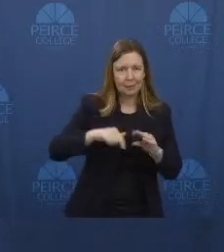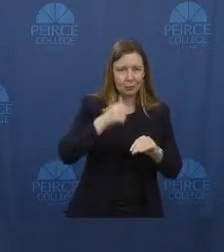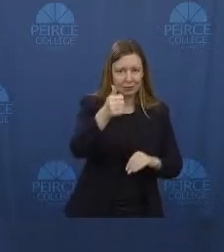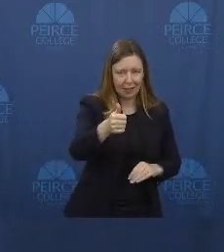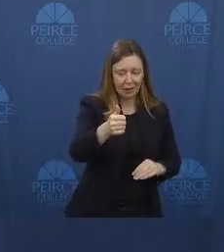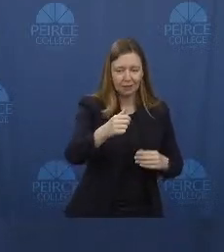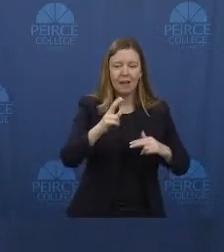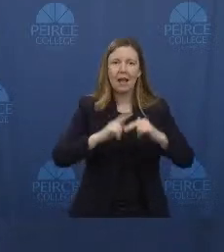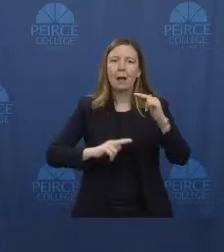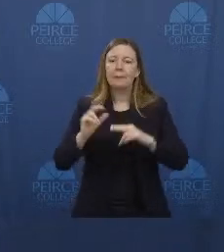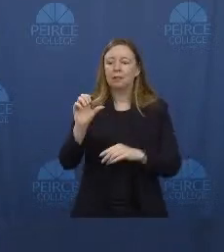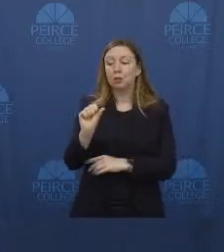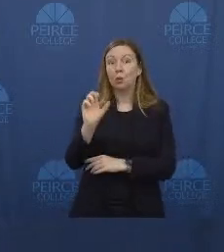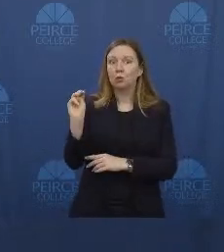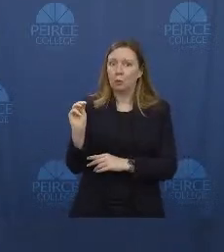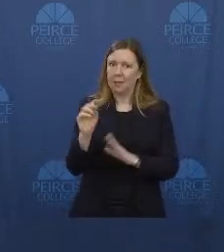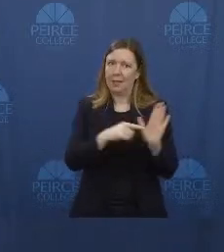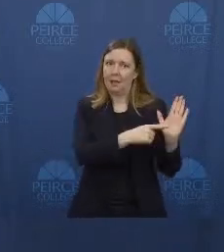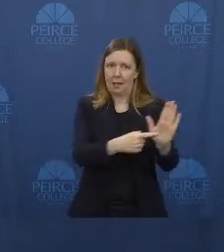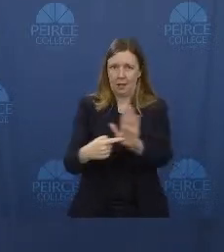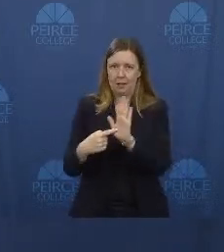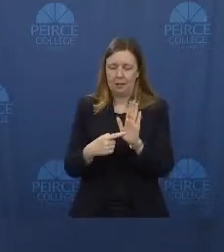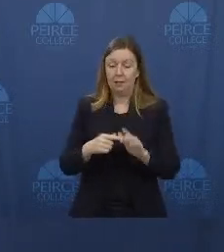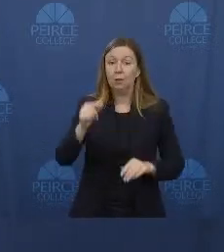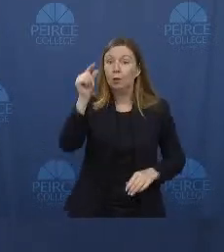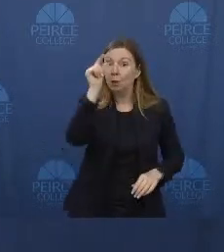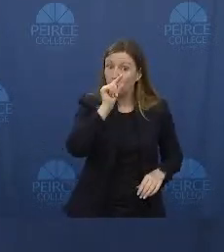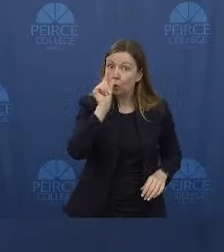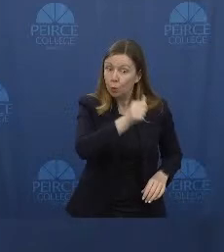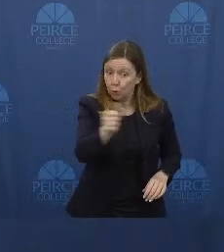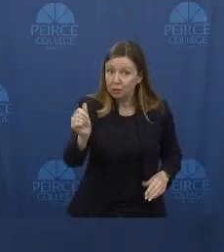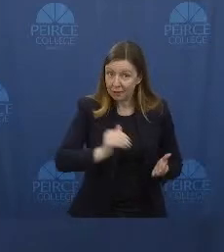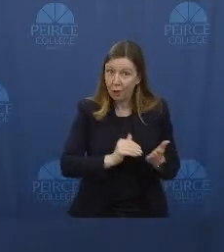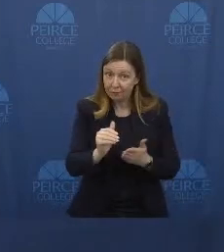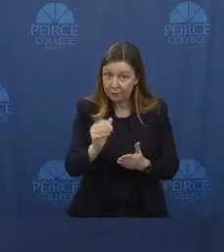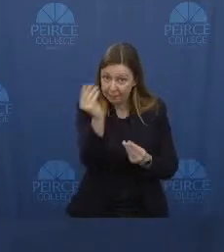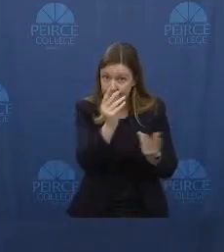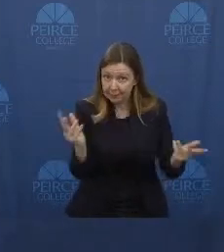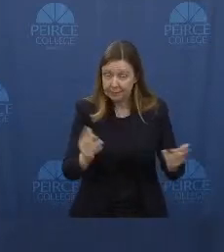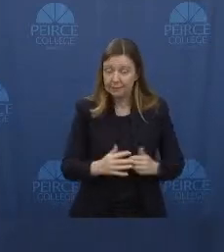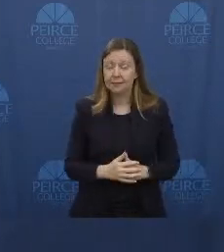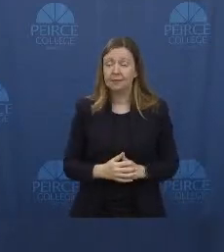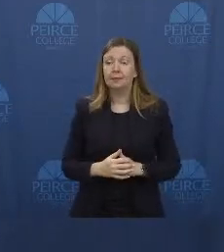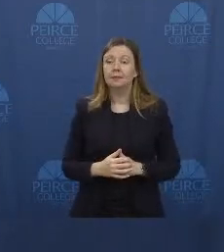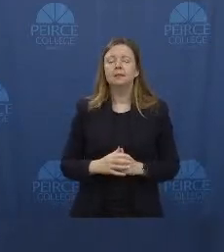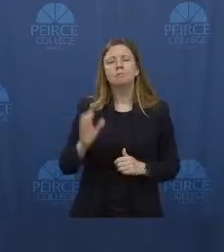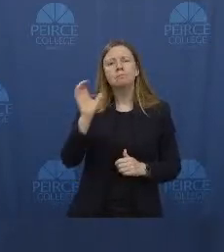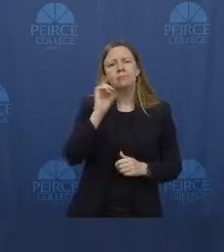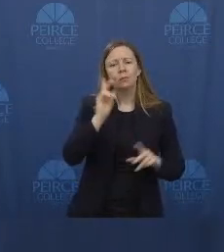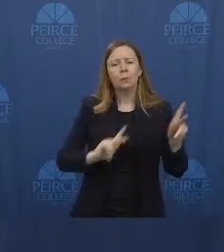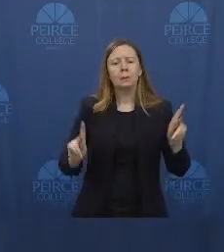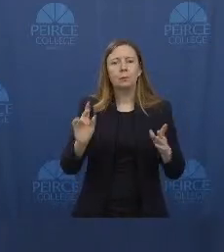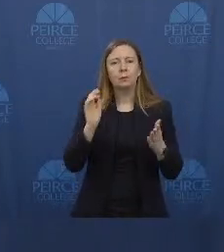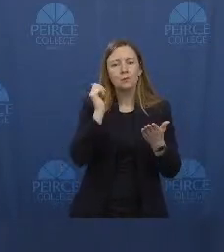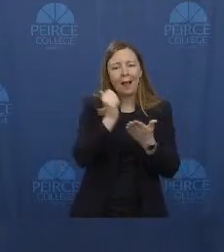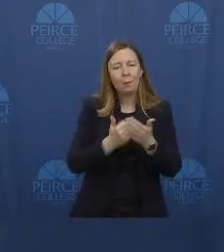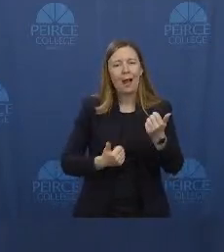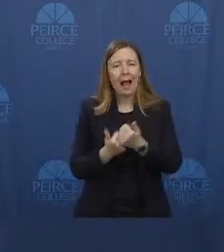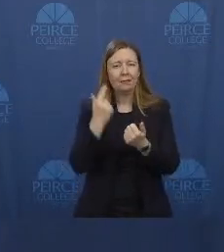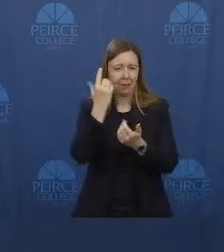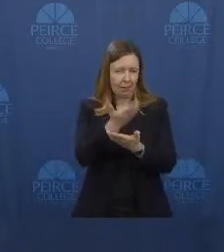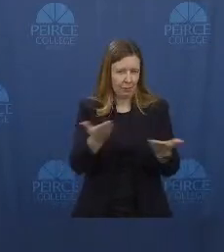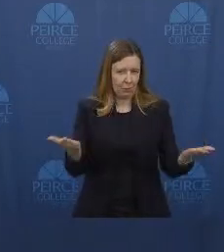social media presence. Google yourself often. Look for people to advocate for